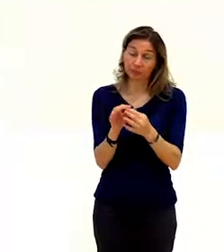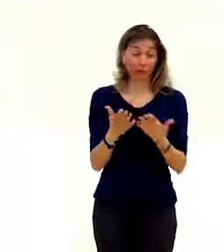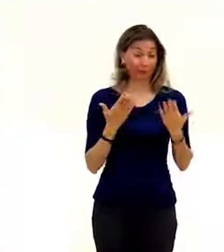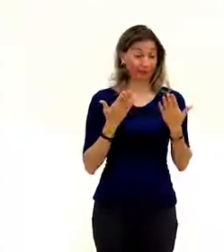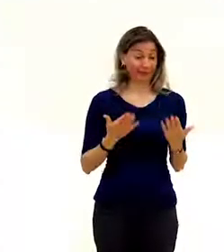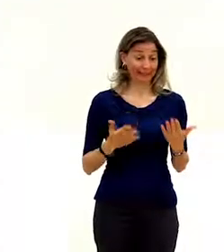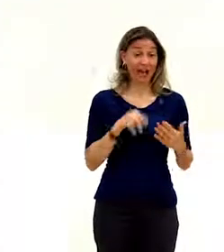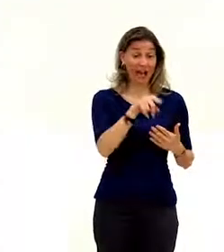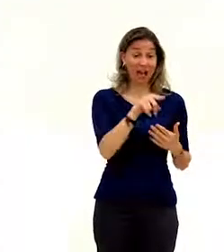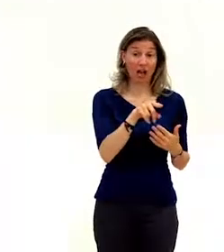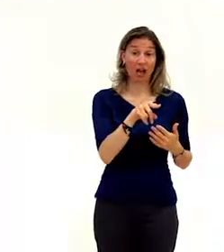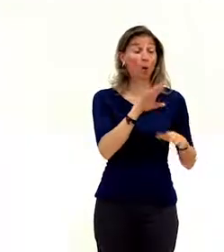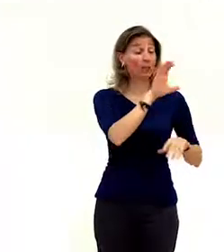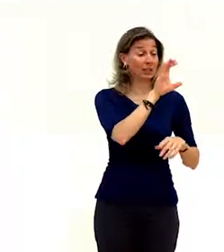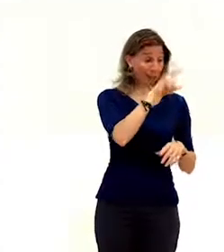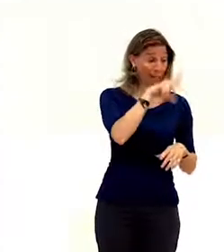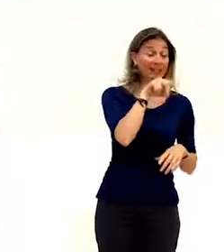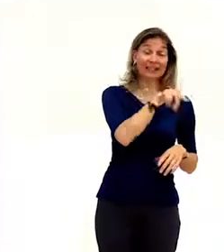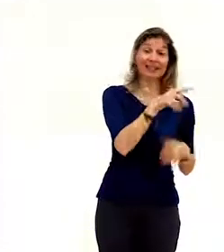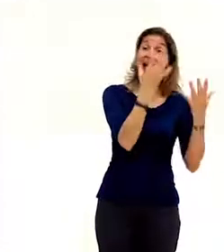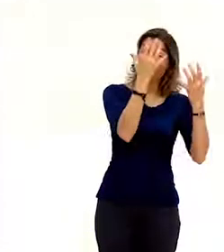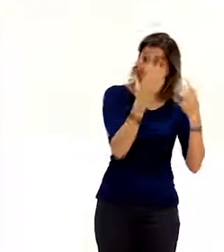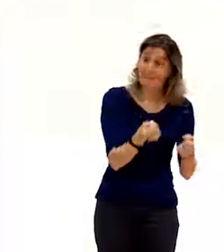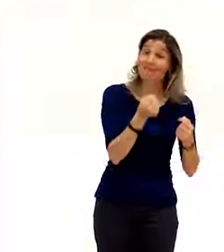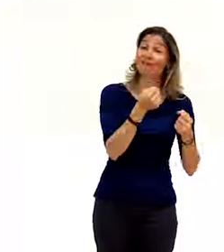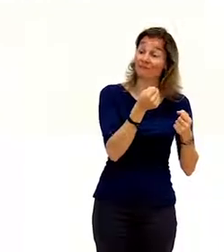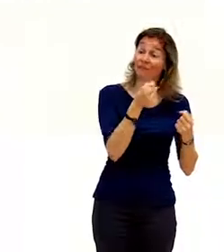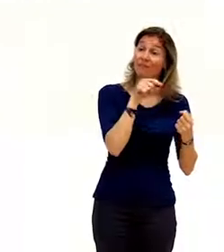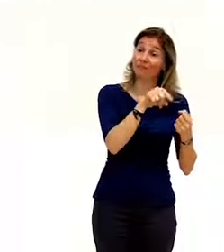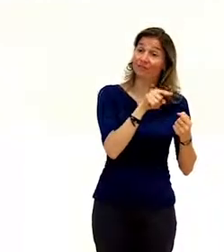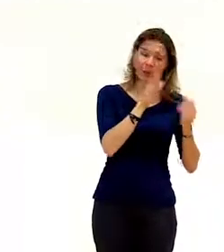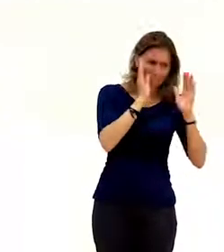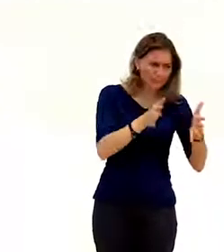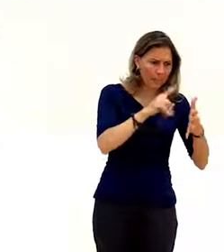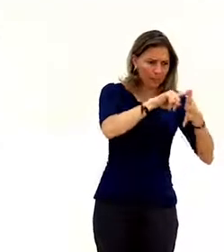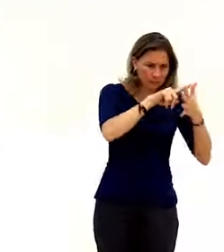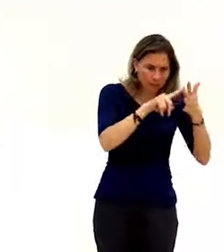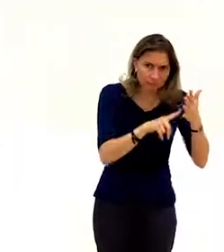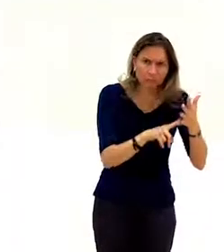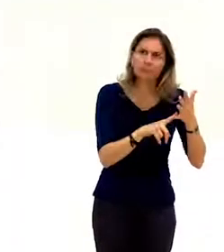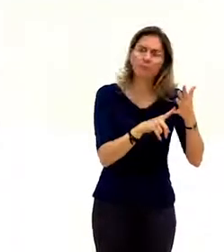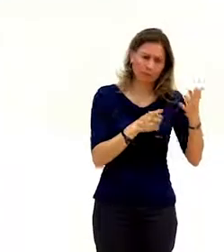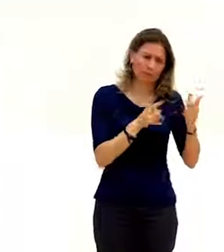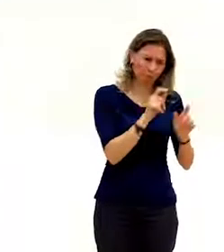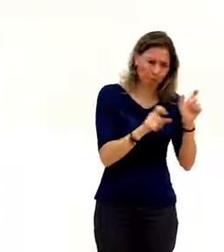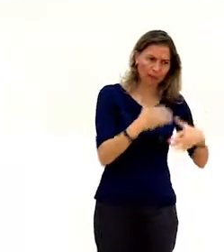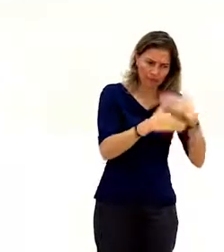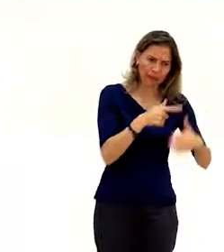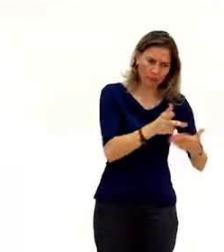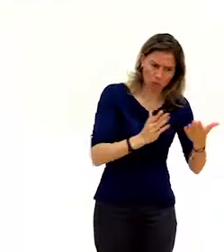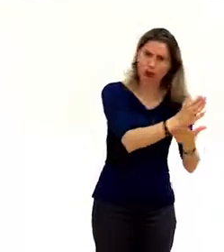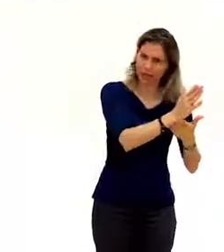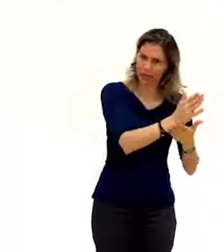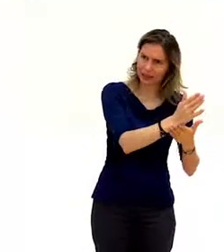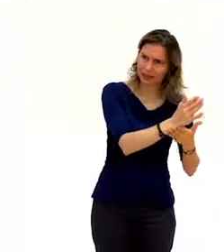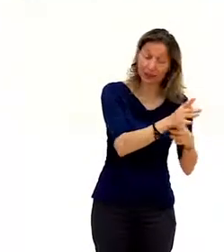requirements of the Convention for the Protection of Rights of Disabled People in